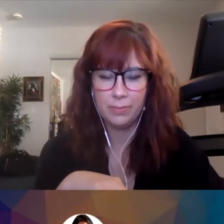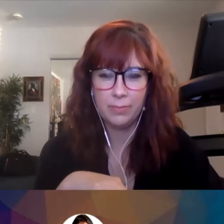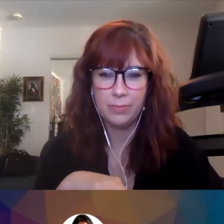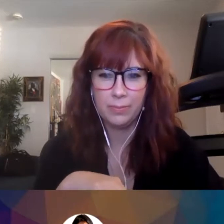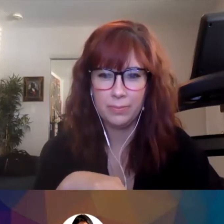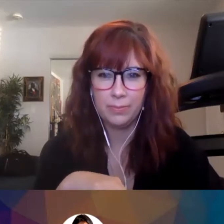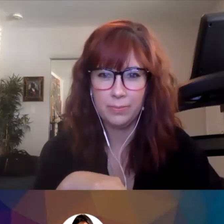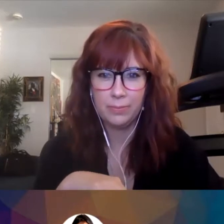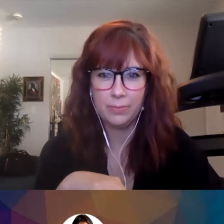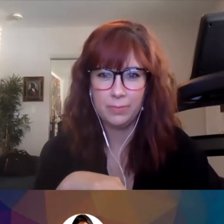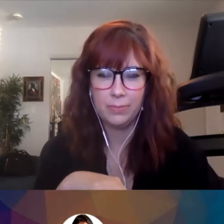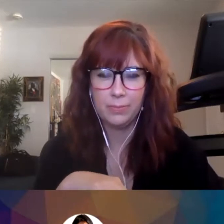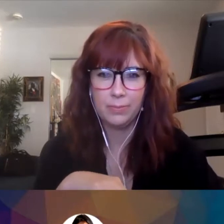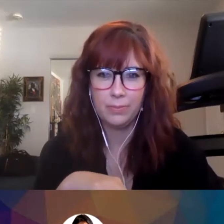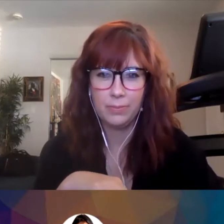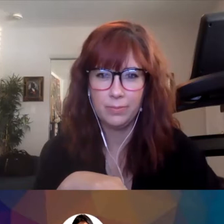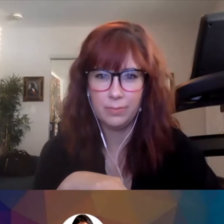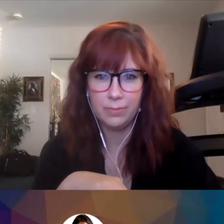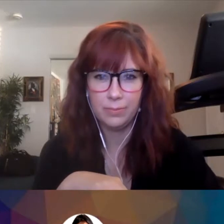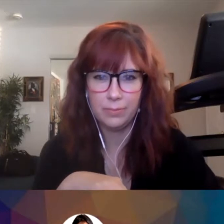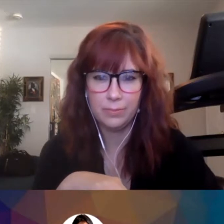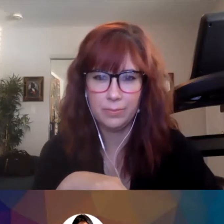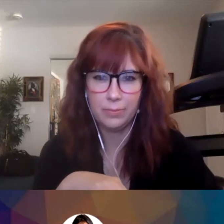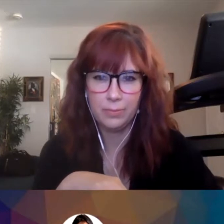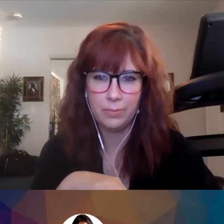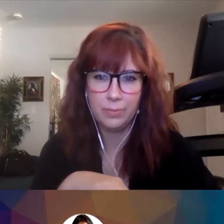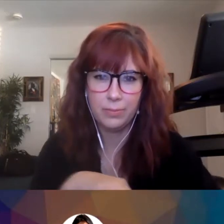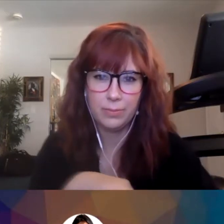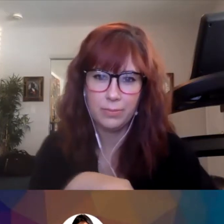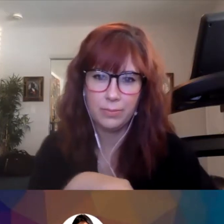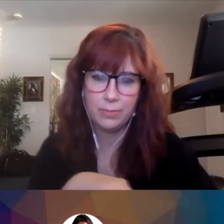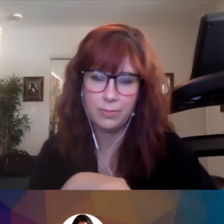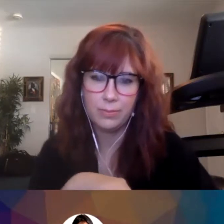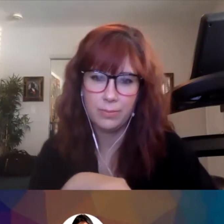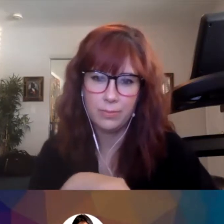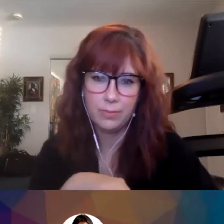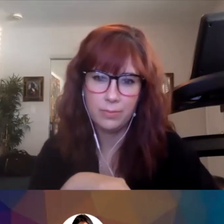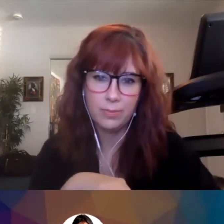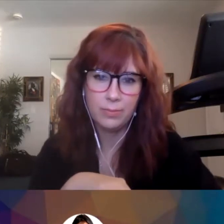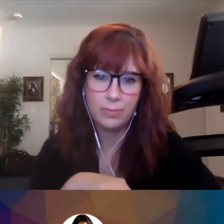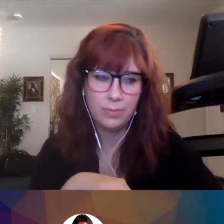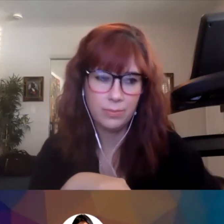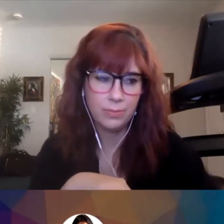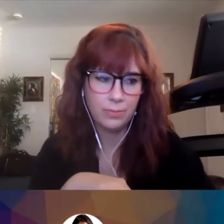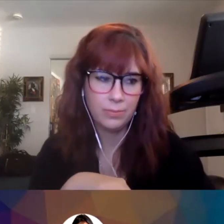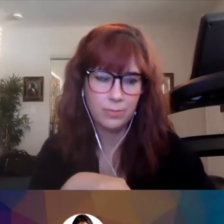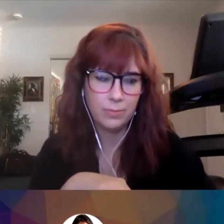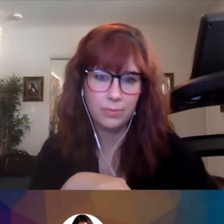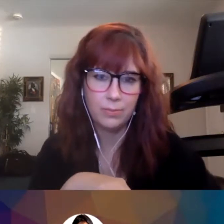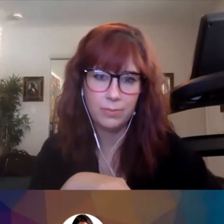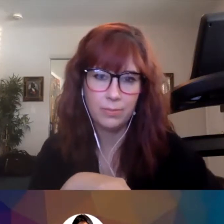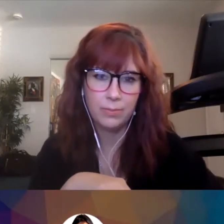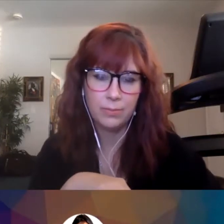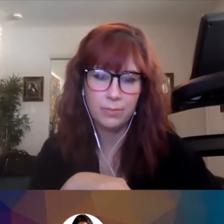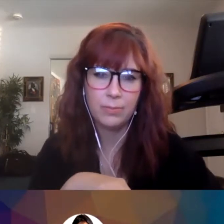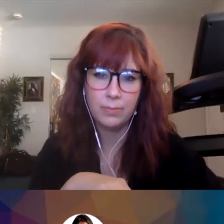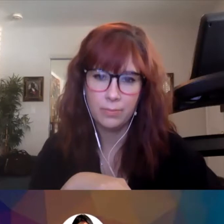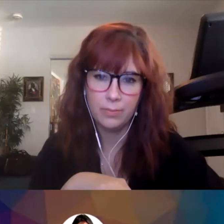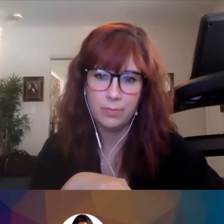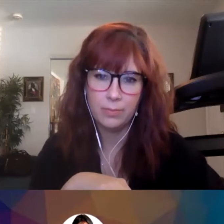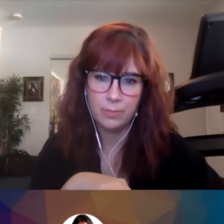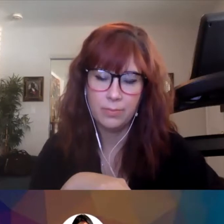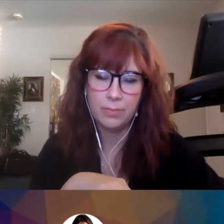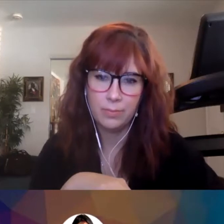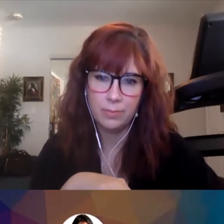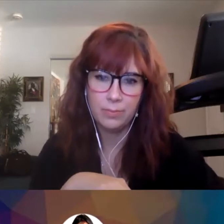And also, one of my main motivators is to bring back people that are erased or marginalized from history. And also,